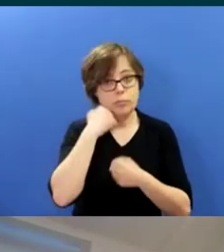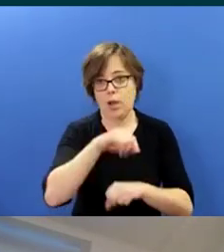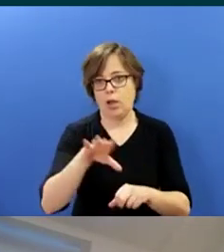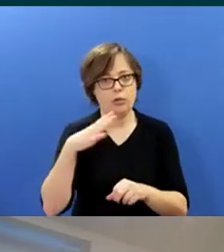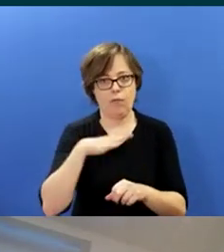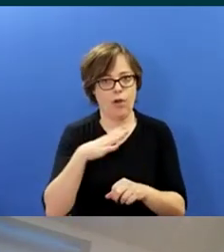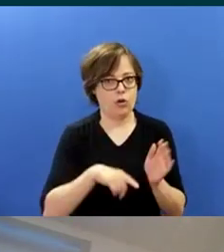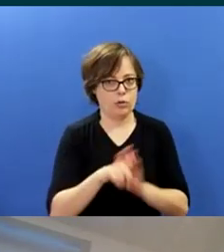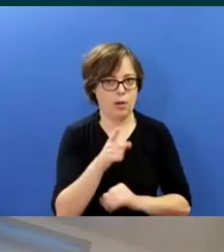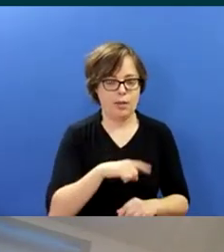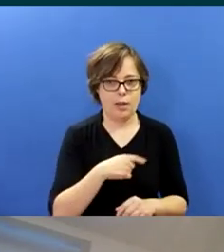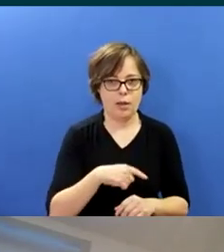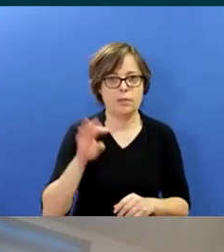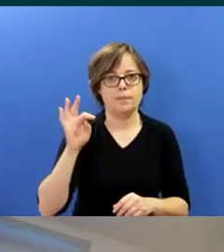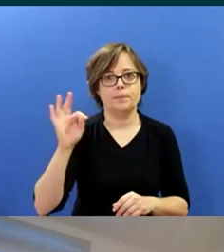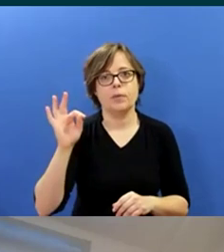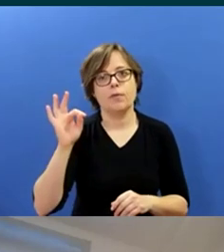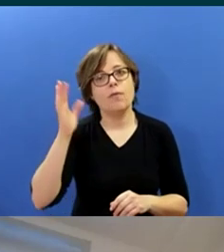knowledge, the know-how on